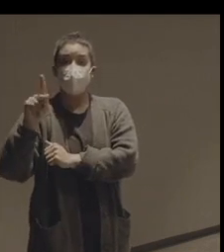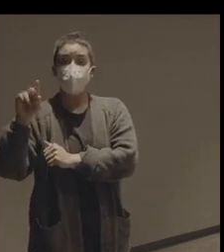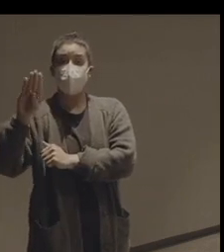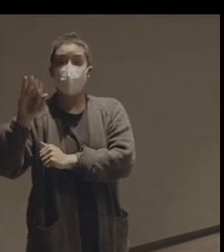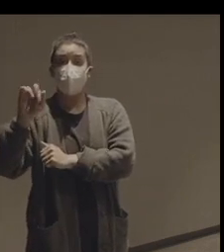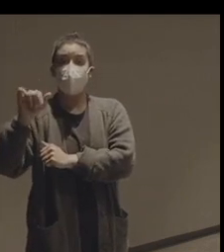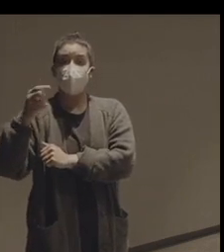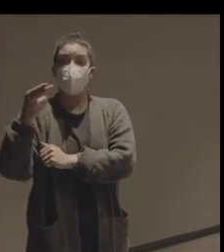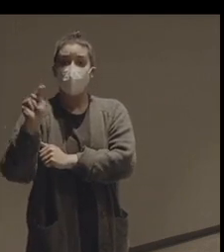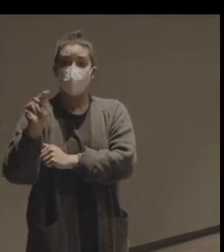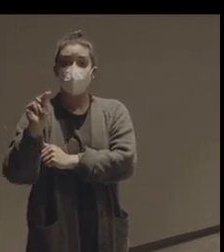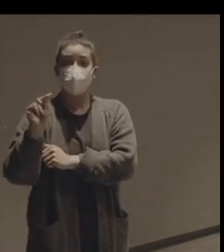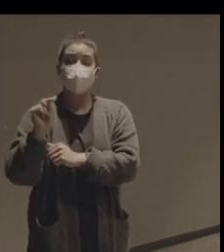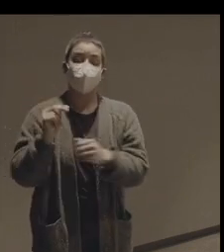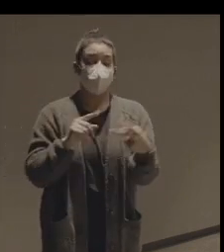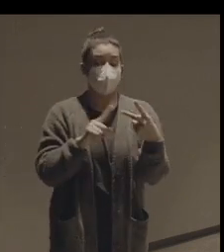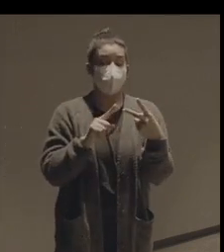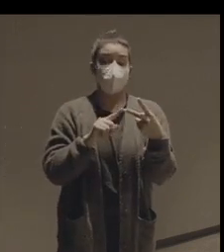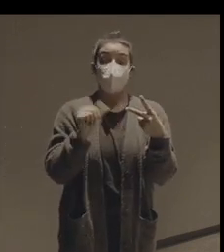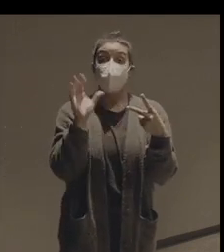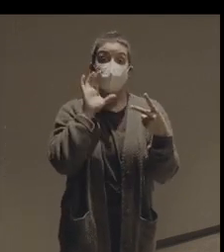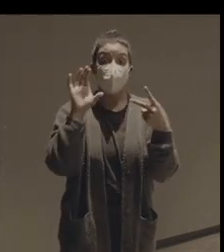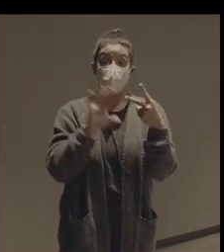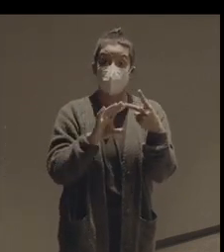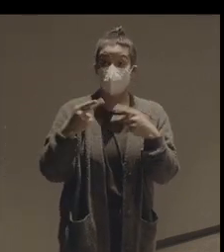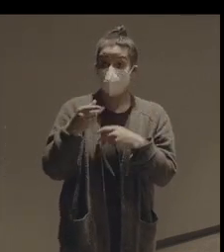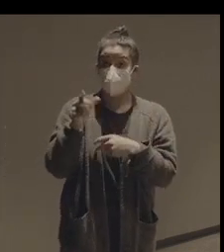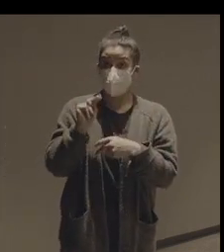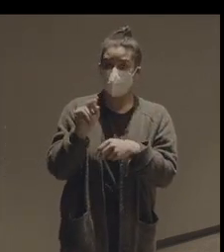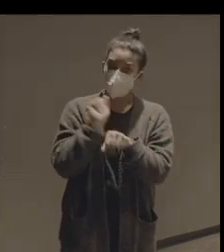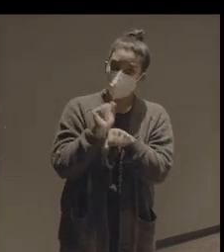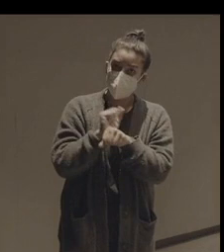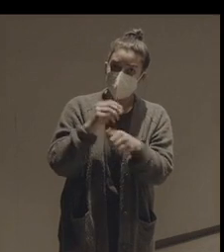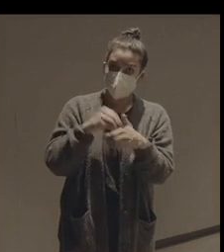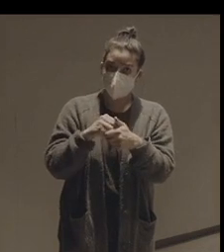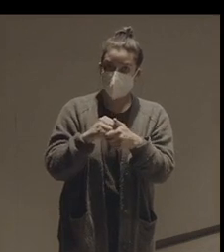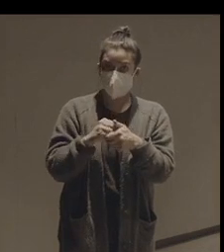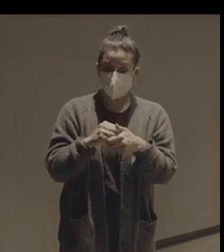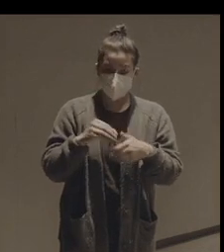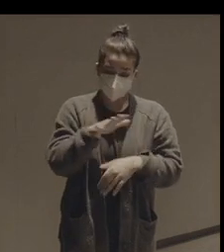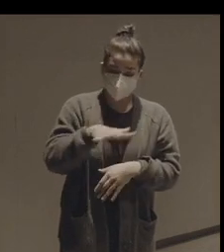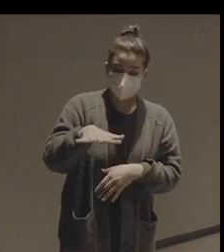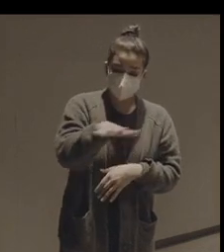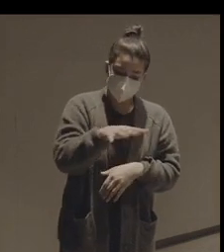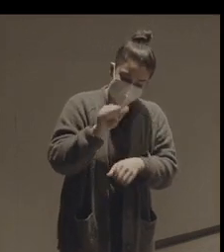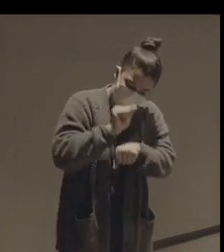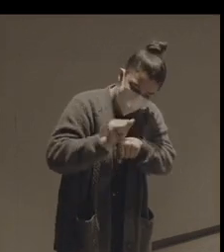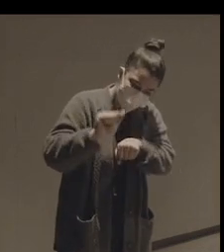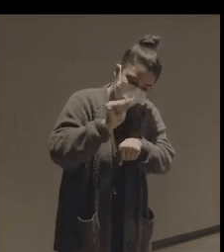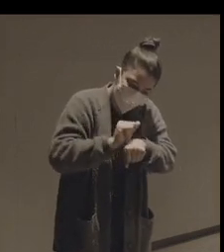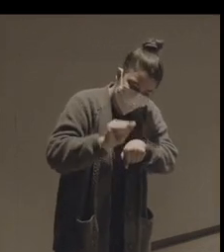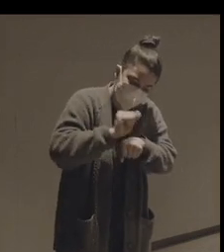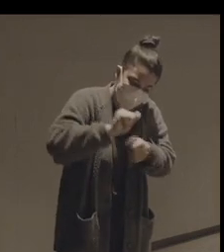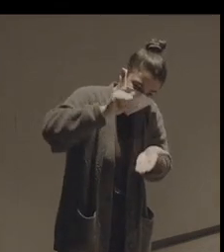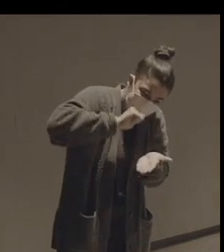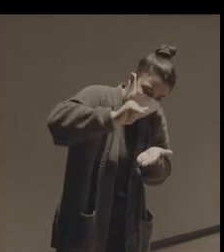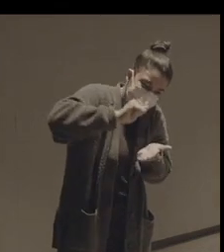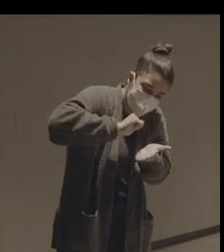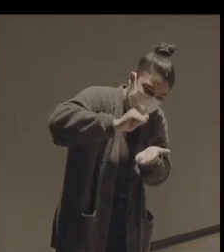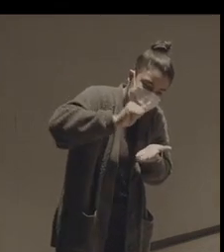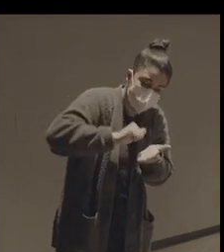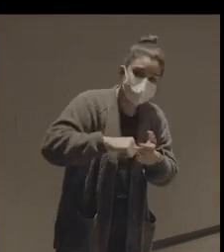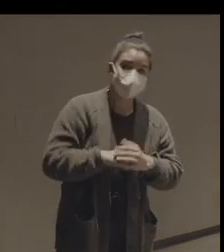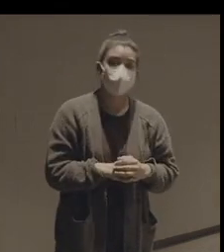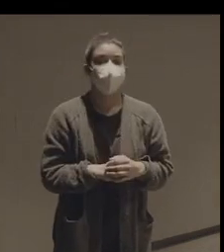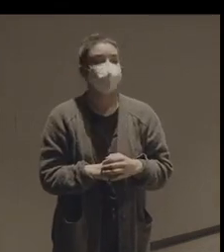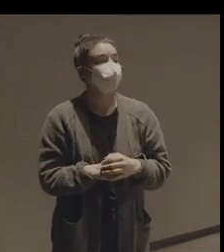Helen working in her studio on one of the new discs. And then These photos I stole from the Radius book,